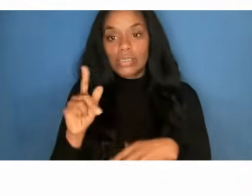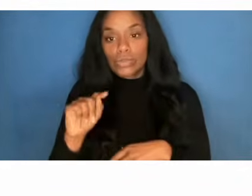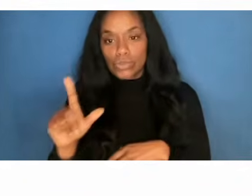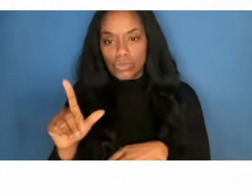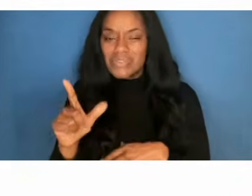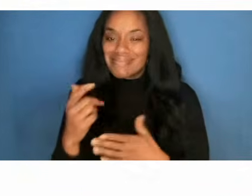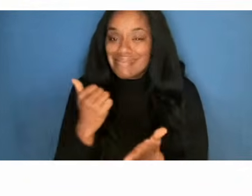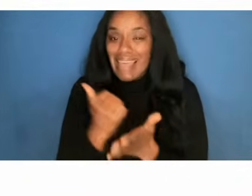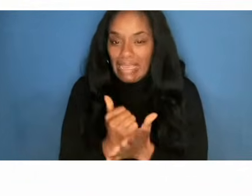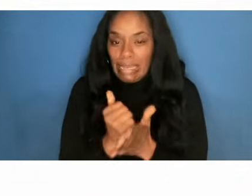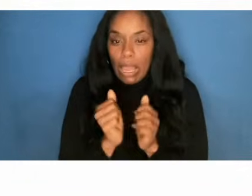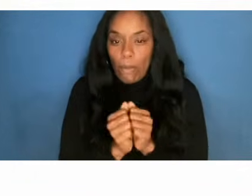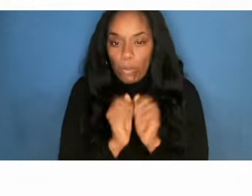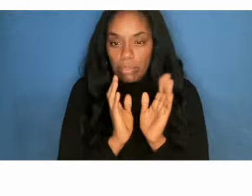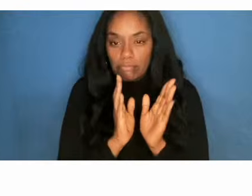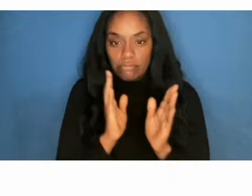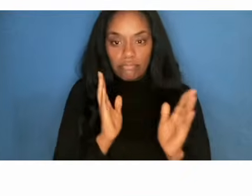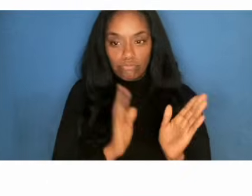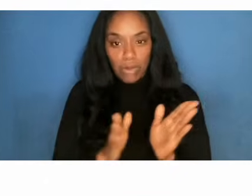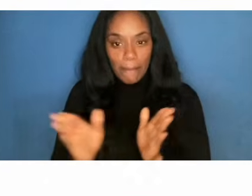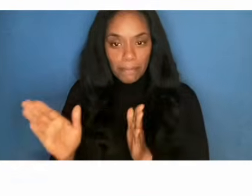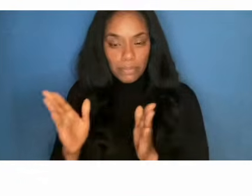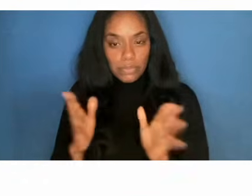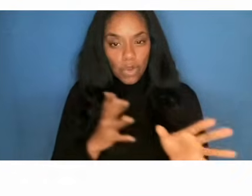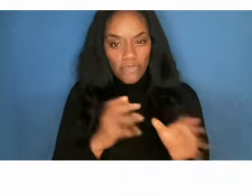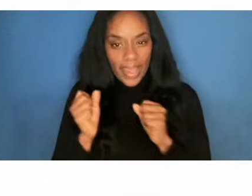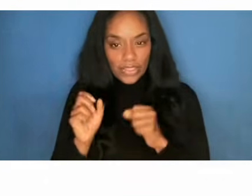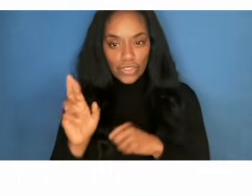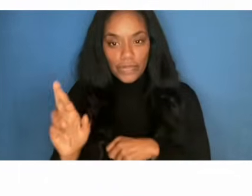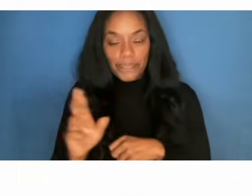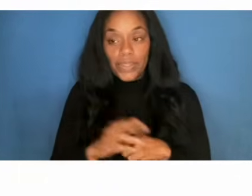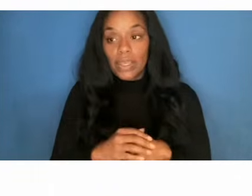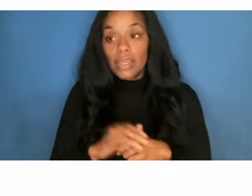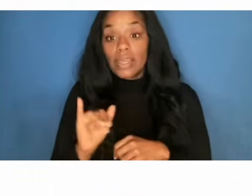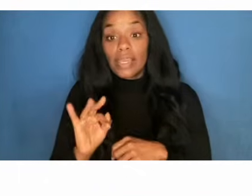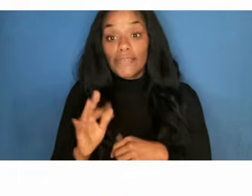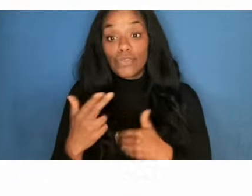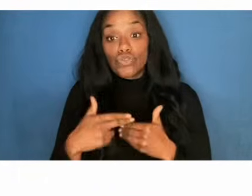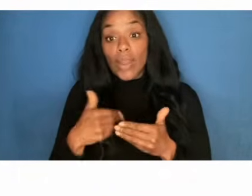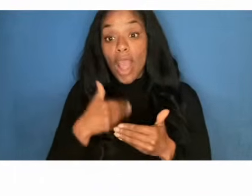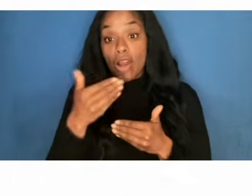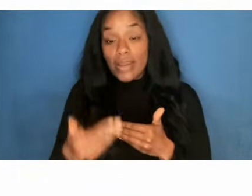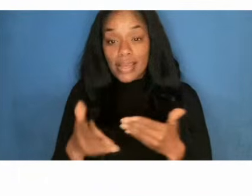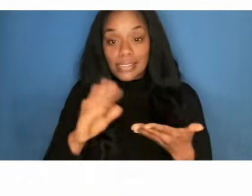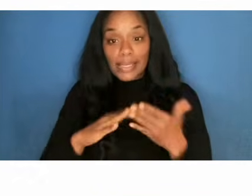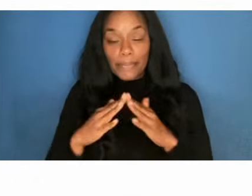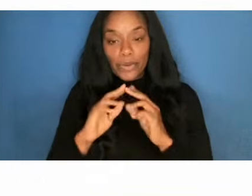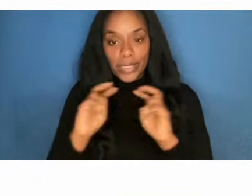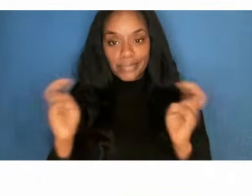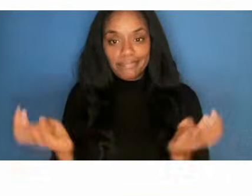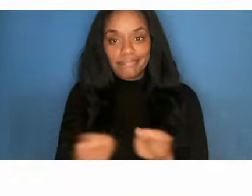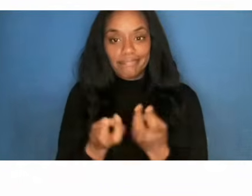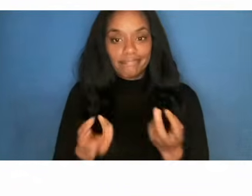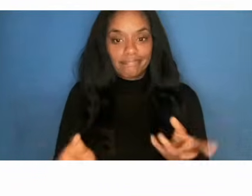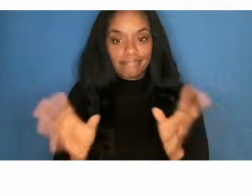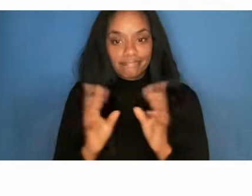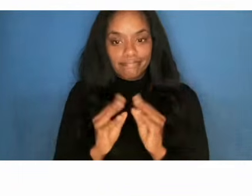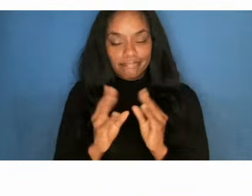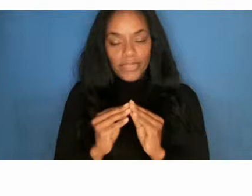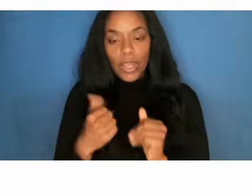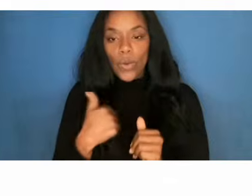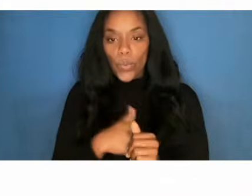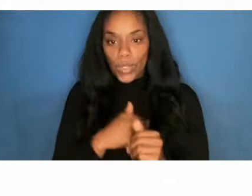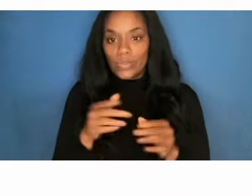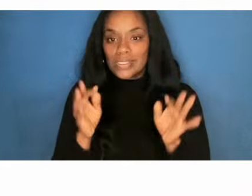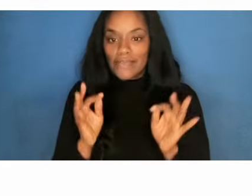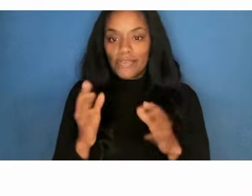also go a little faster. So if you join our next community roundtable, then we will definitely be sharing